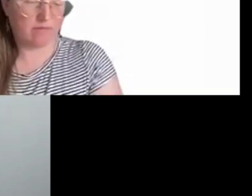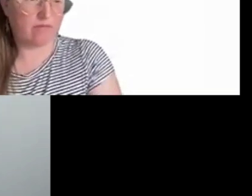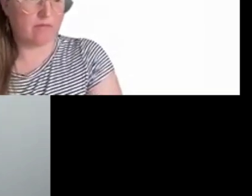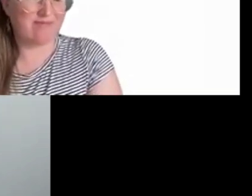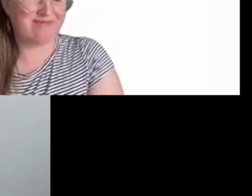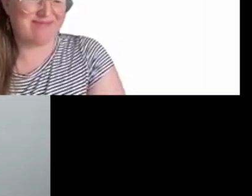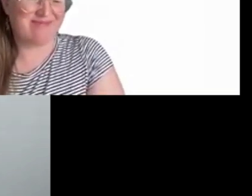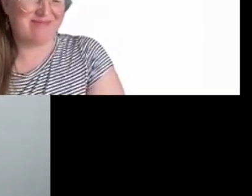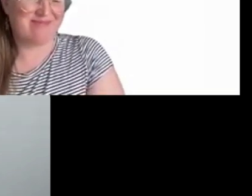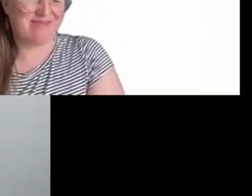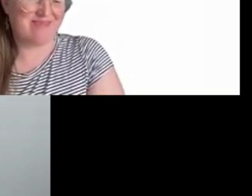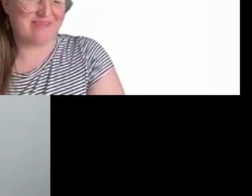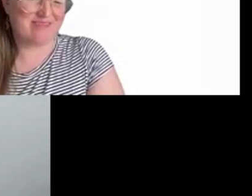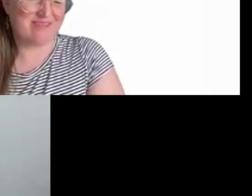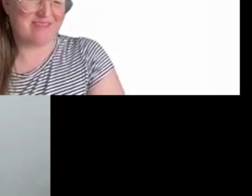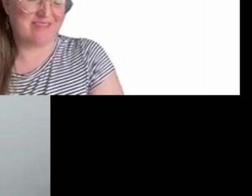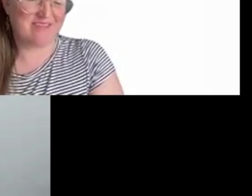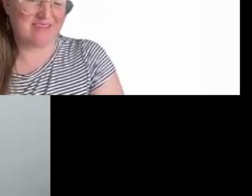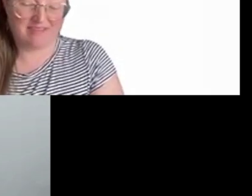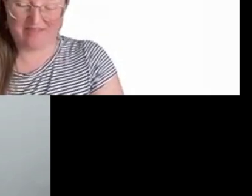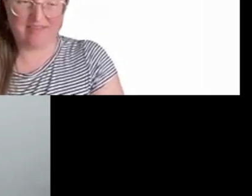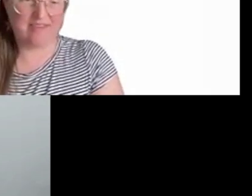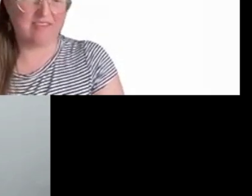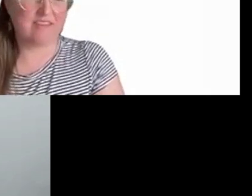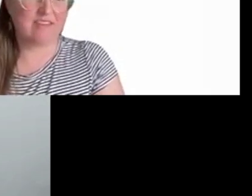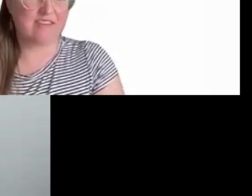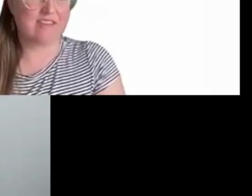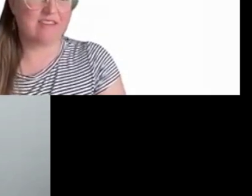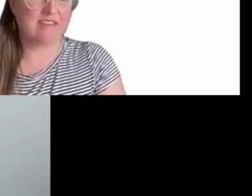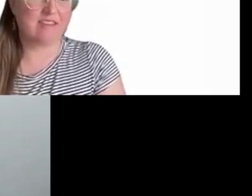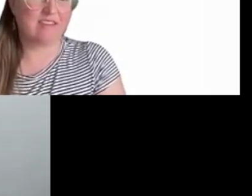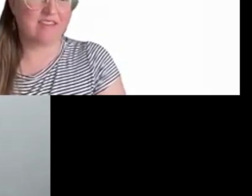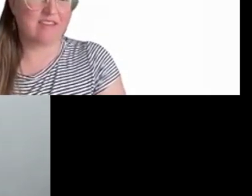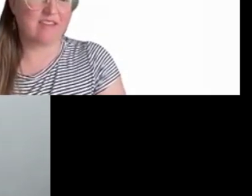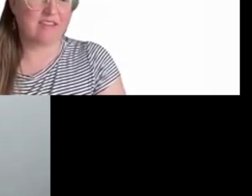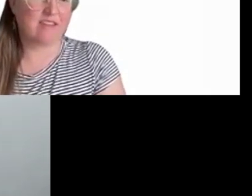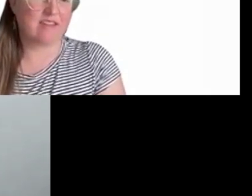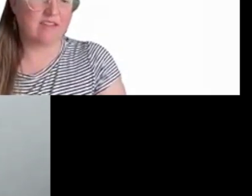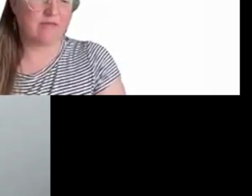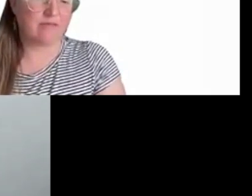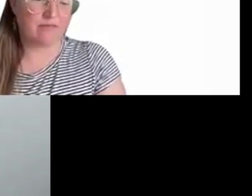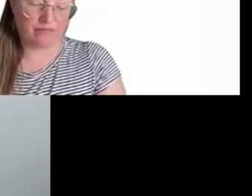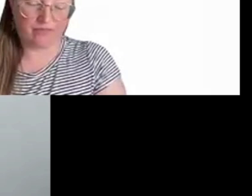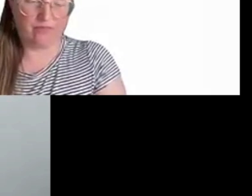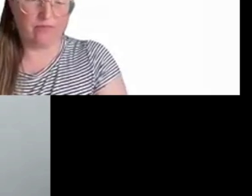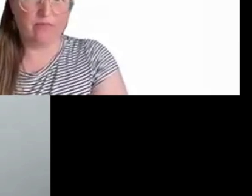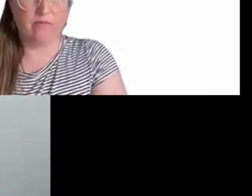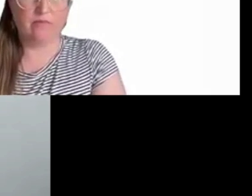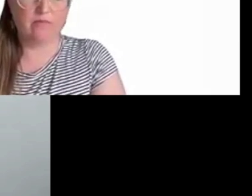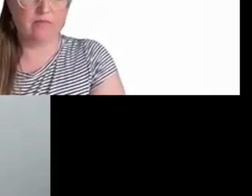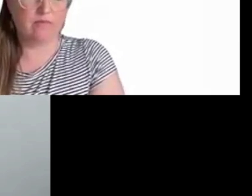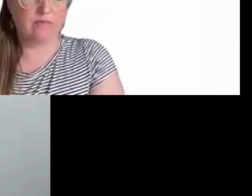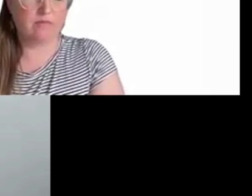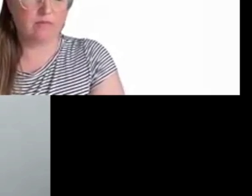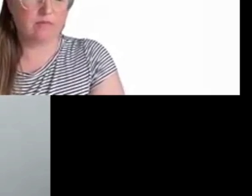take a degree to implement those. Those can be implemented in your community, with your church. Those can be implemented with your civic groups